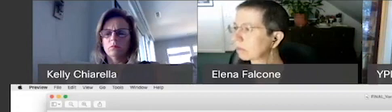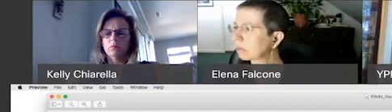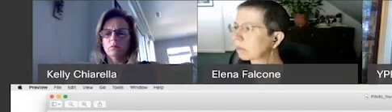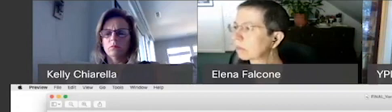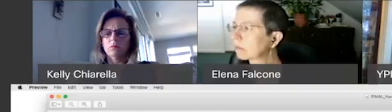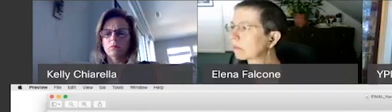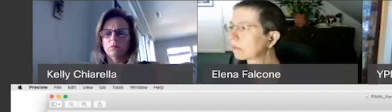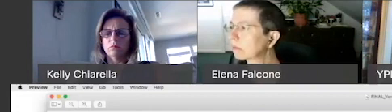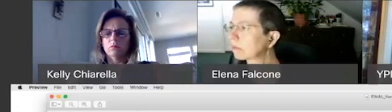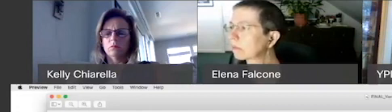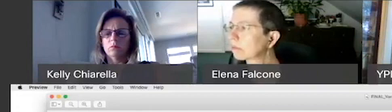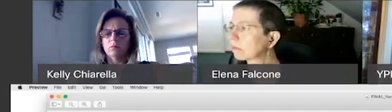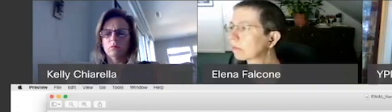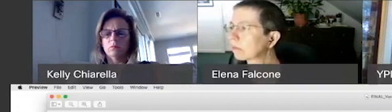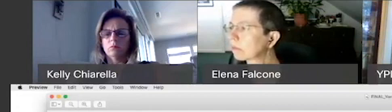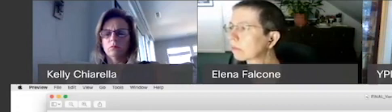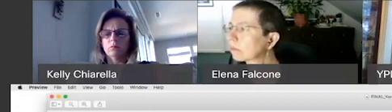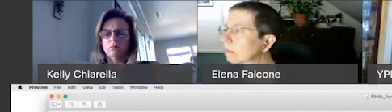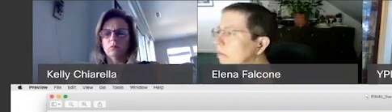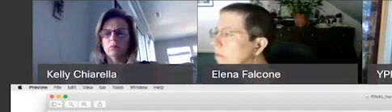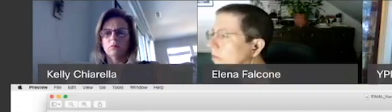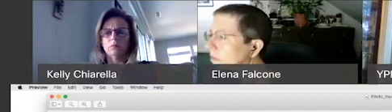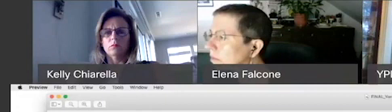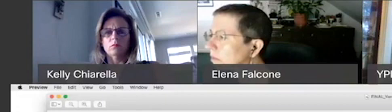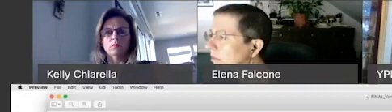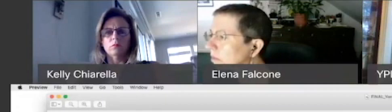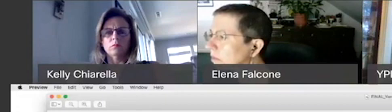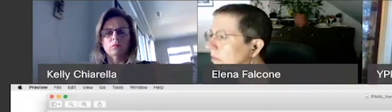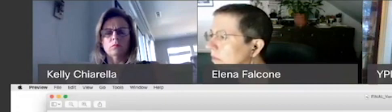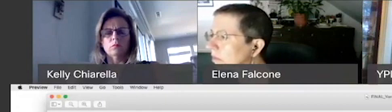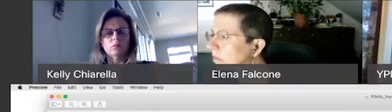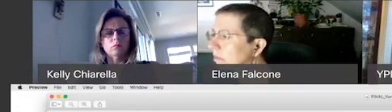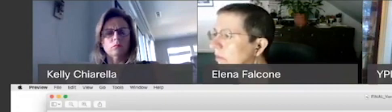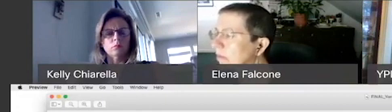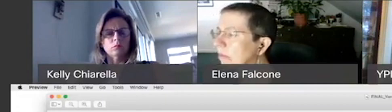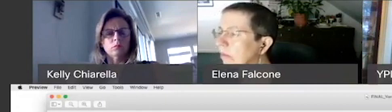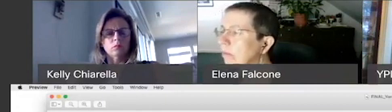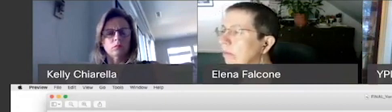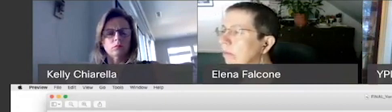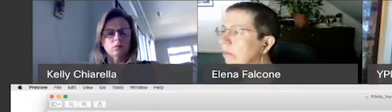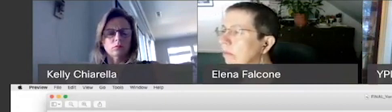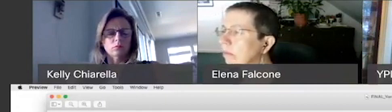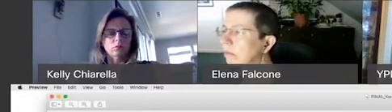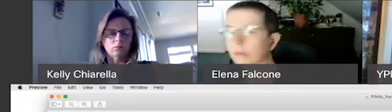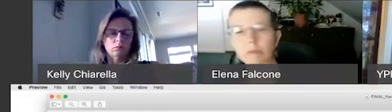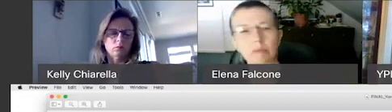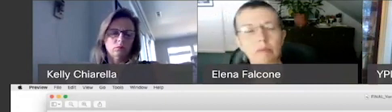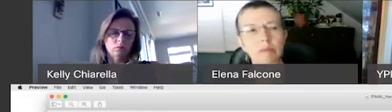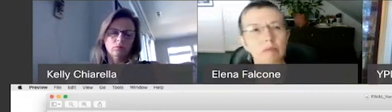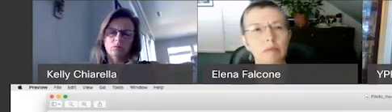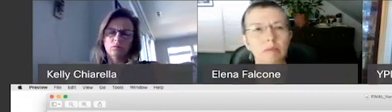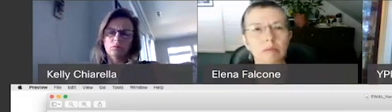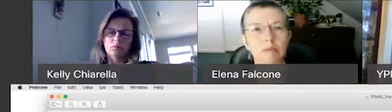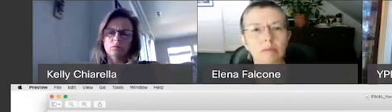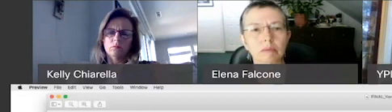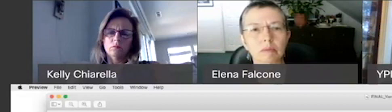pandemic started. We issued about 1,500 cease and desist letters statewide. We issued over 100 right here in Westchester to get